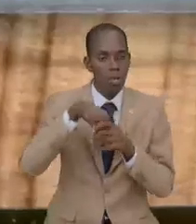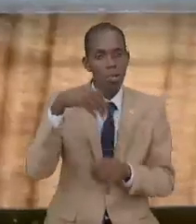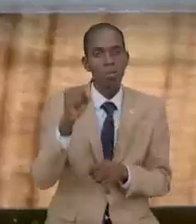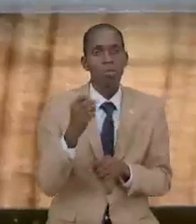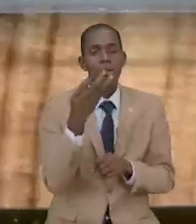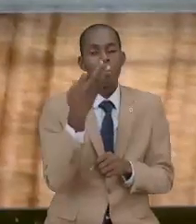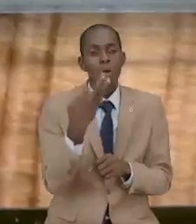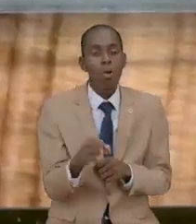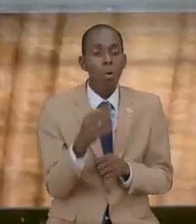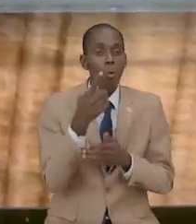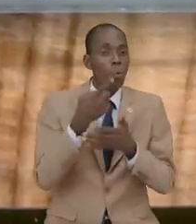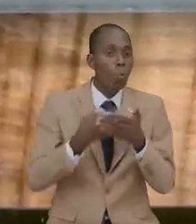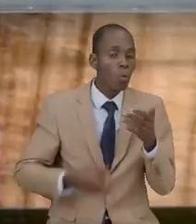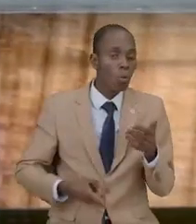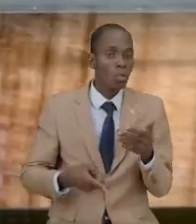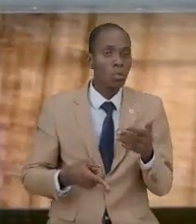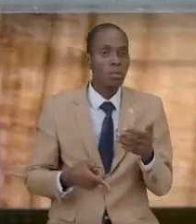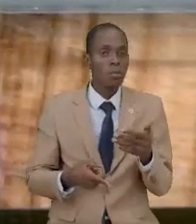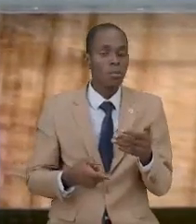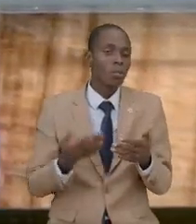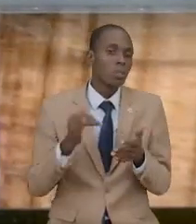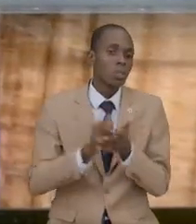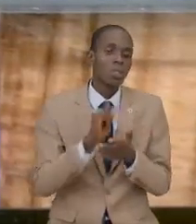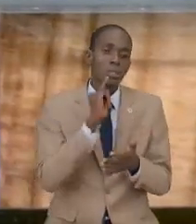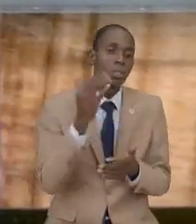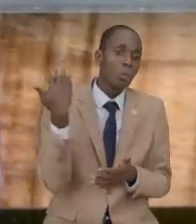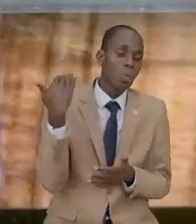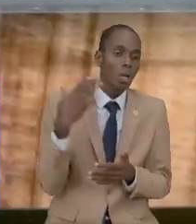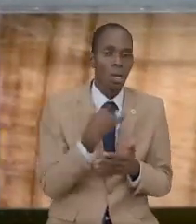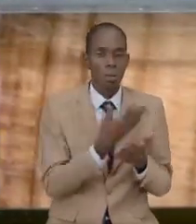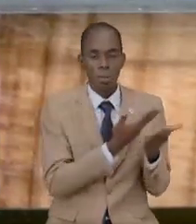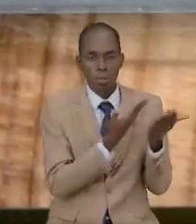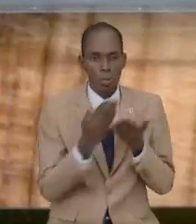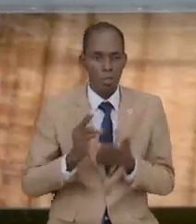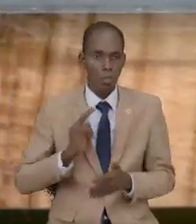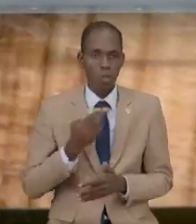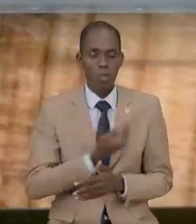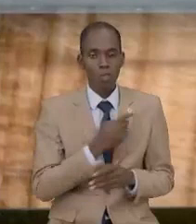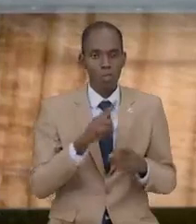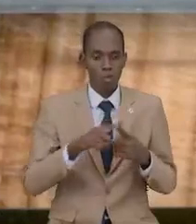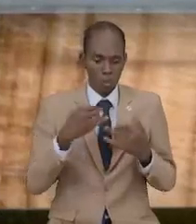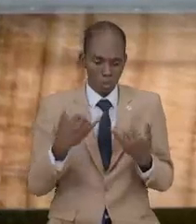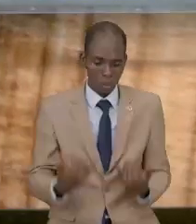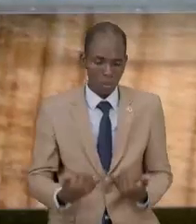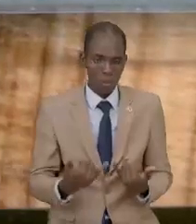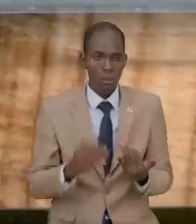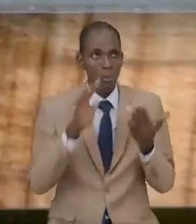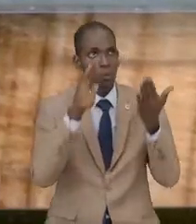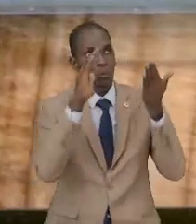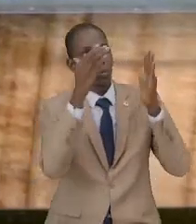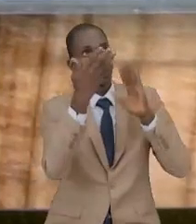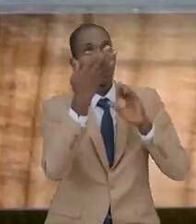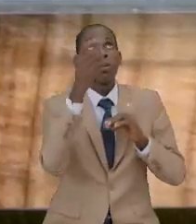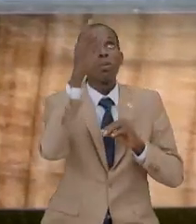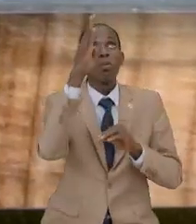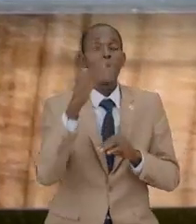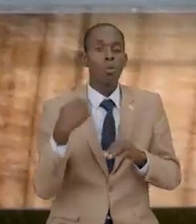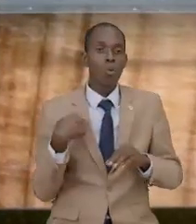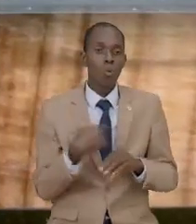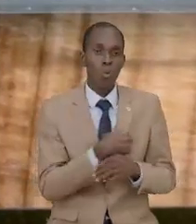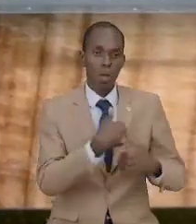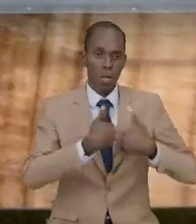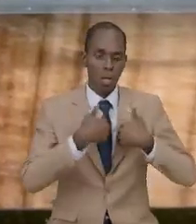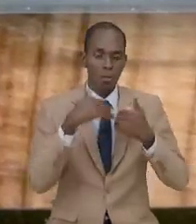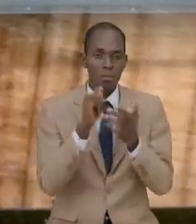of what is past and bringing us to the very presence of God. And we have the promise of